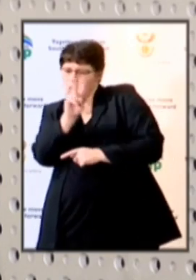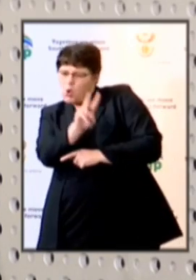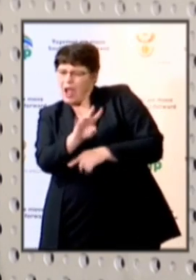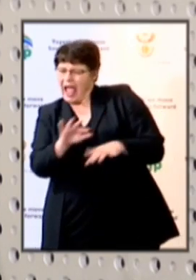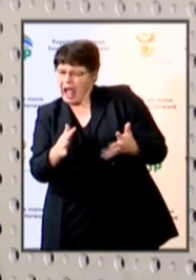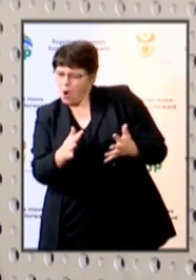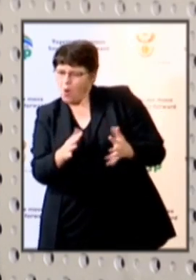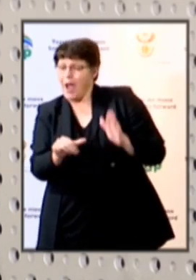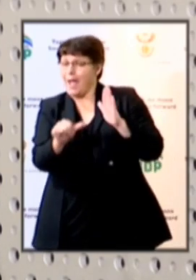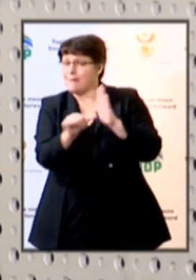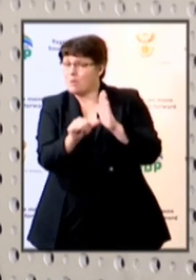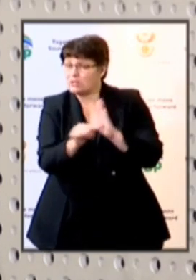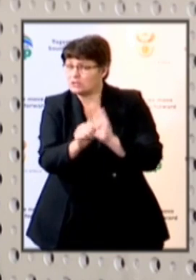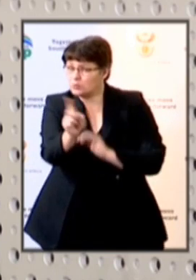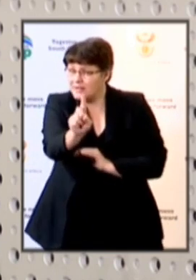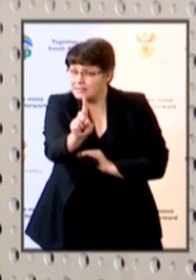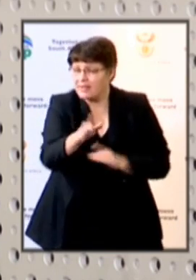sure that